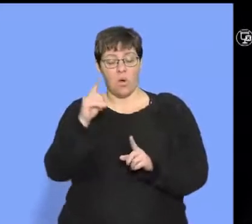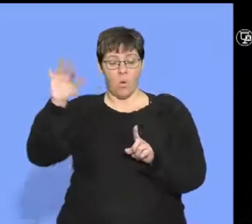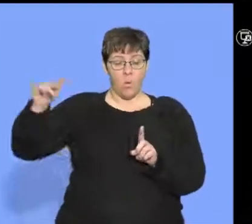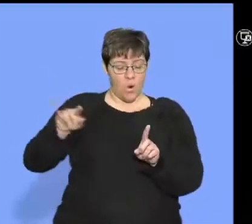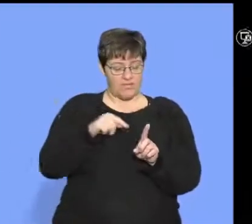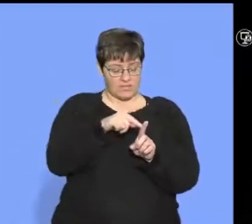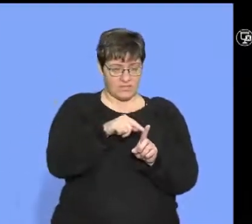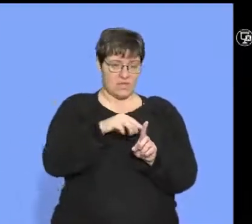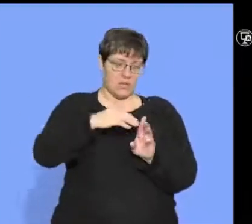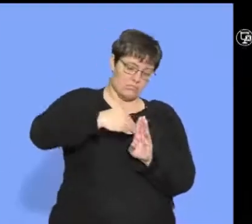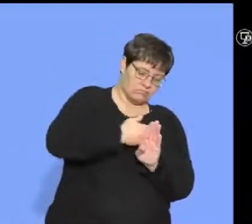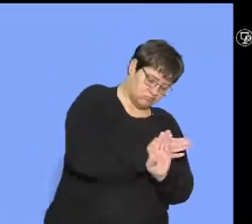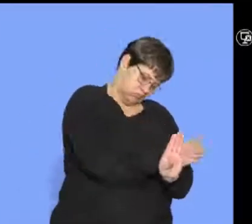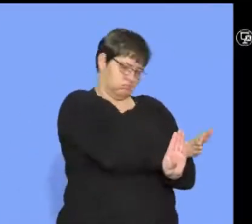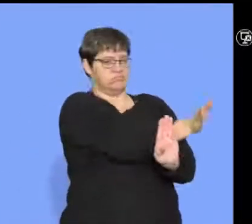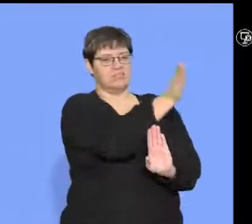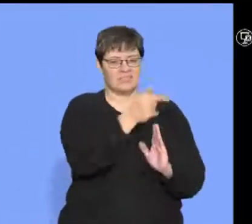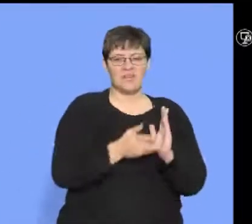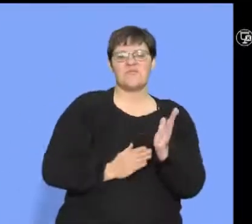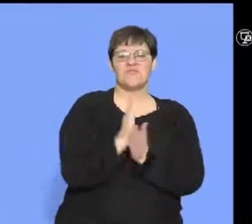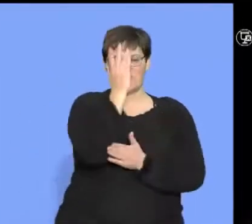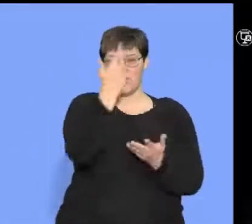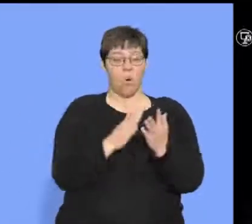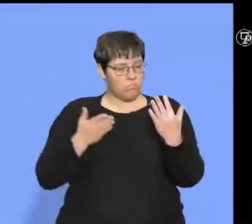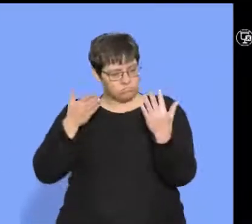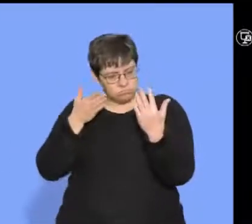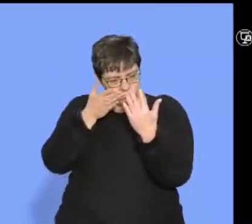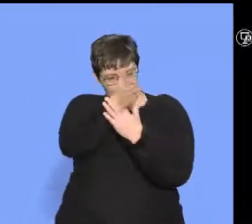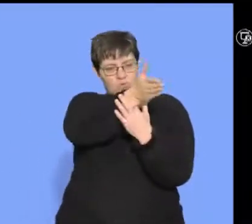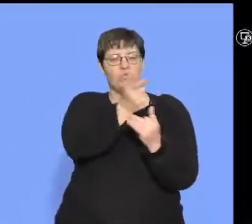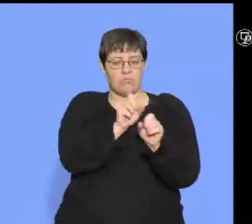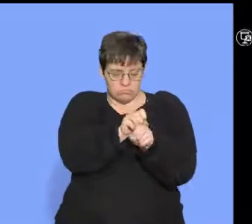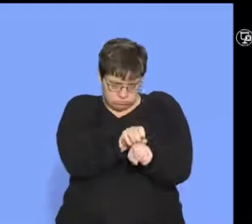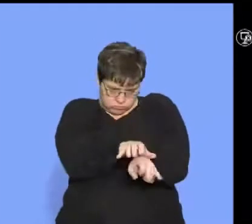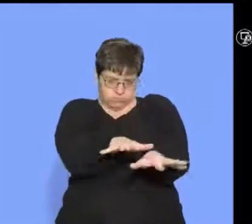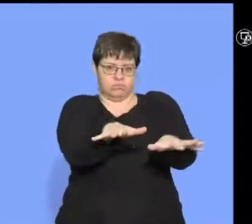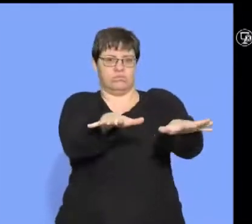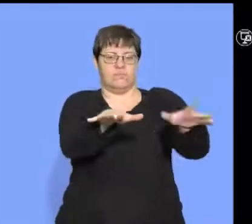waves can bend round an opening or through an opening and then spread out.